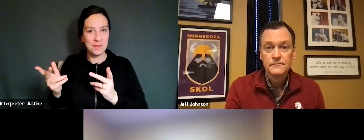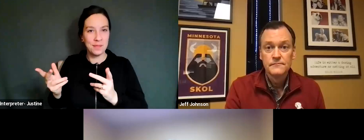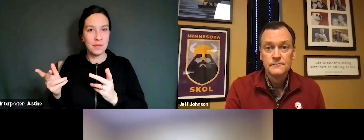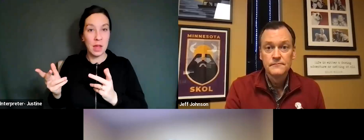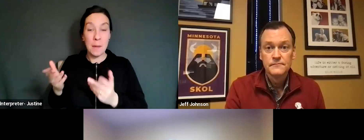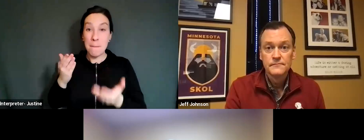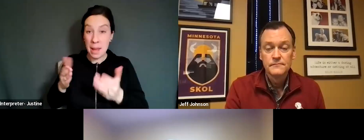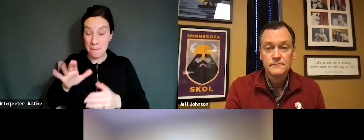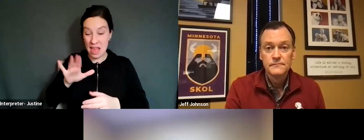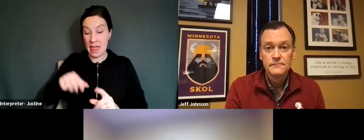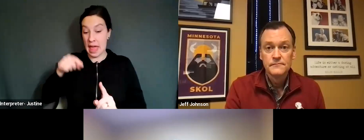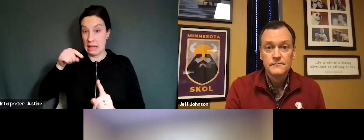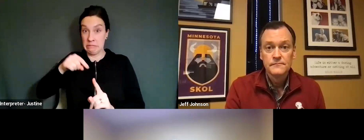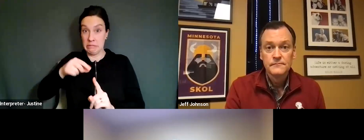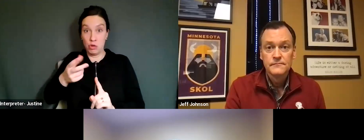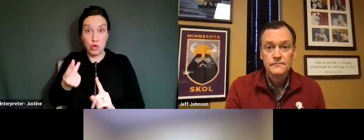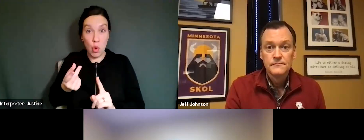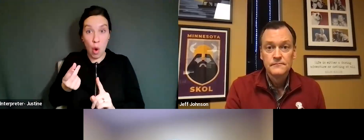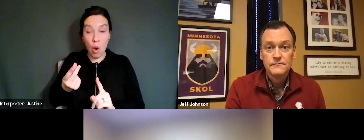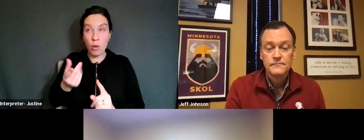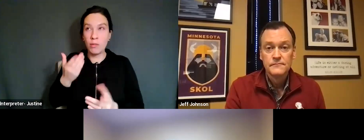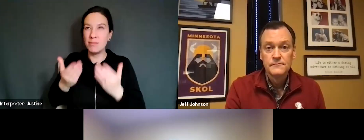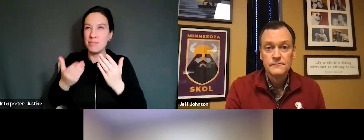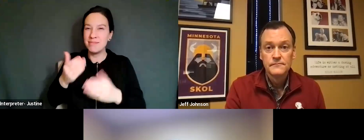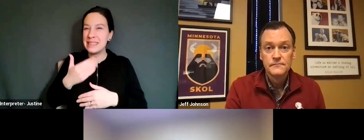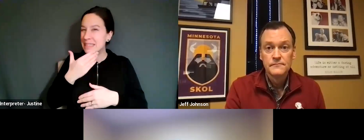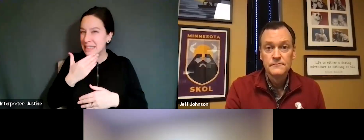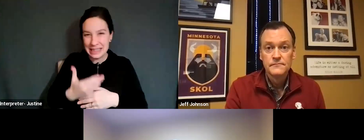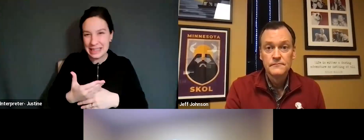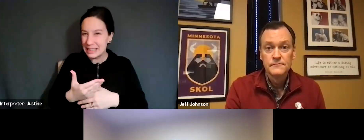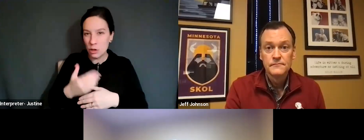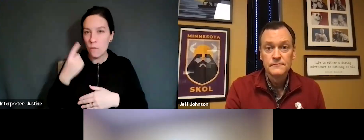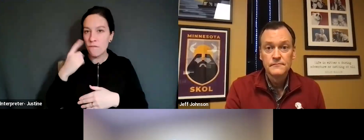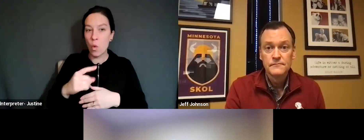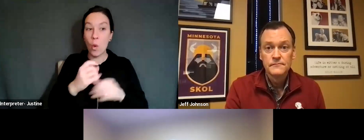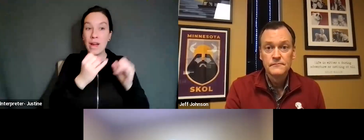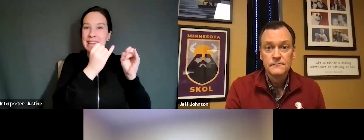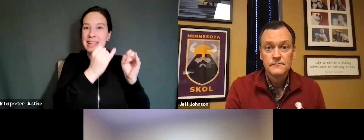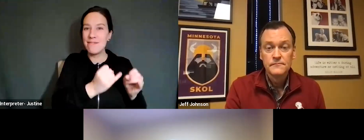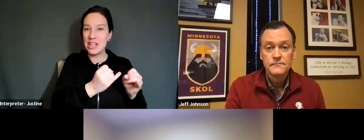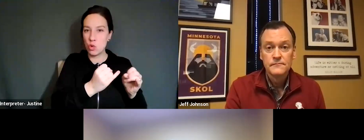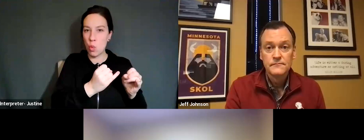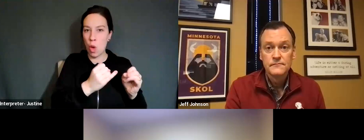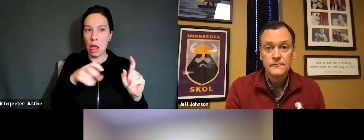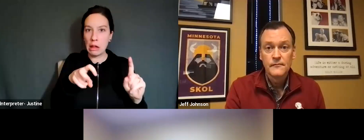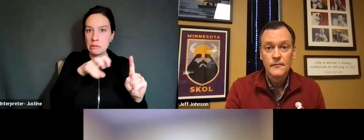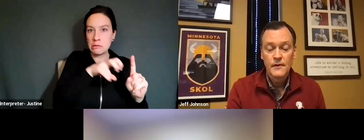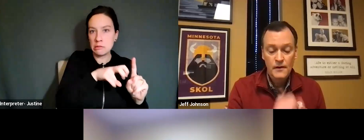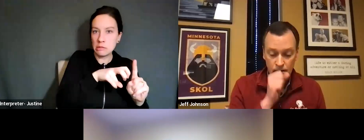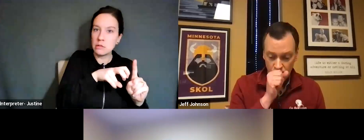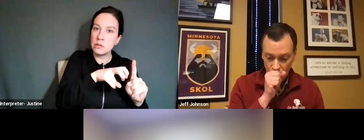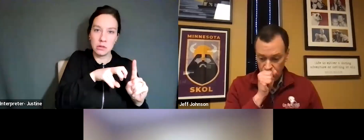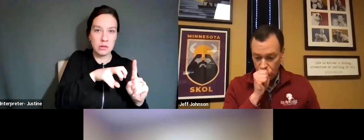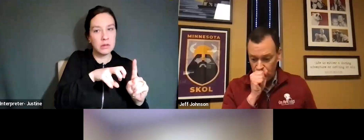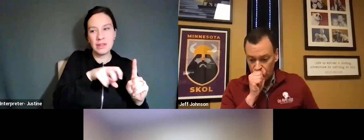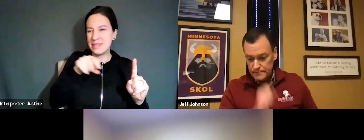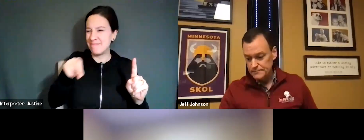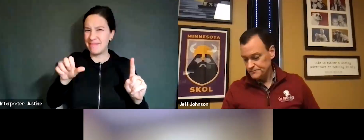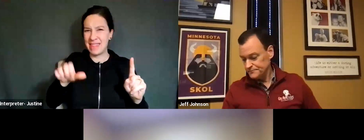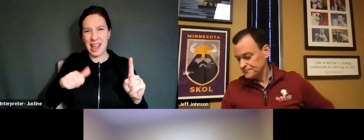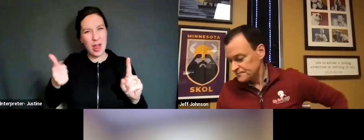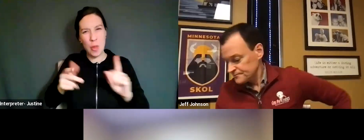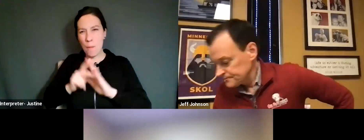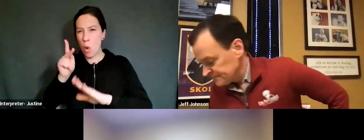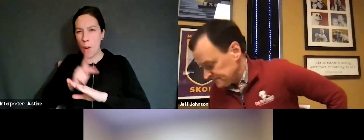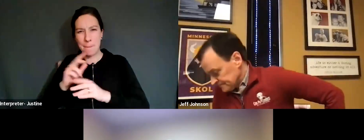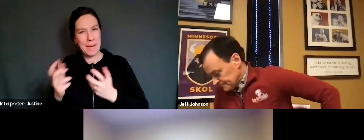wasn't quite the right fit for an individual placement in one of our current five programs, and utilizing that dog's skills